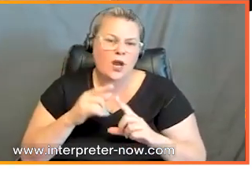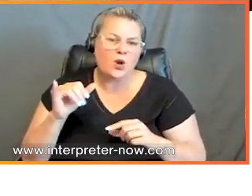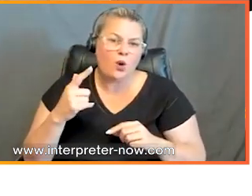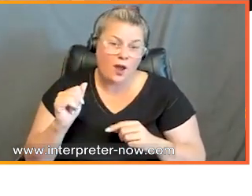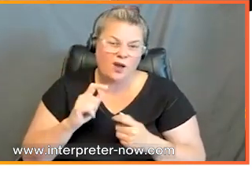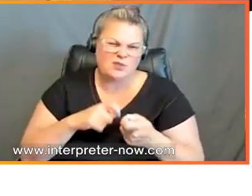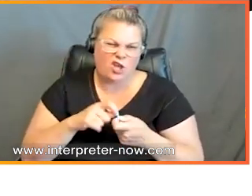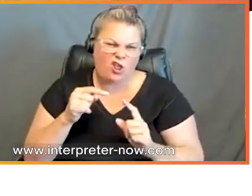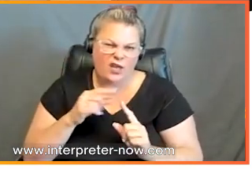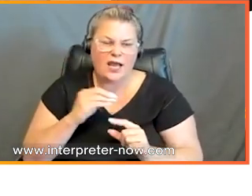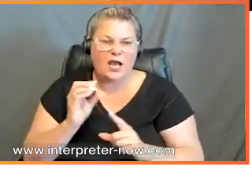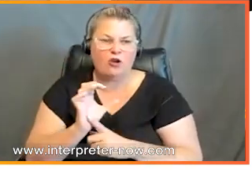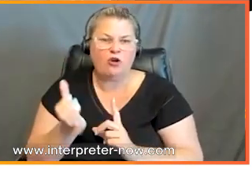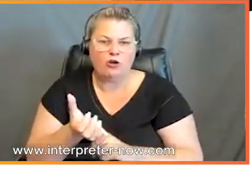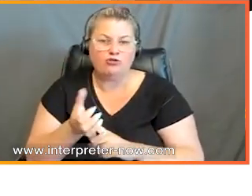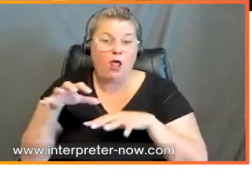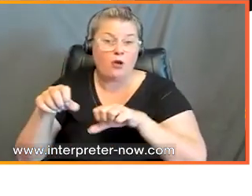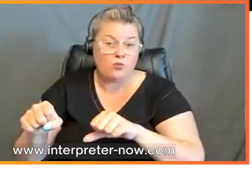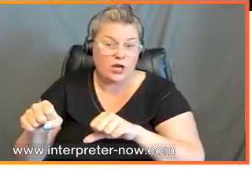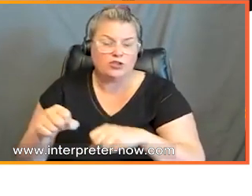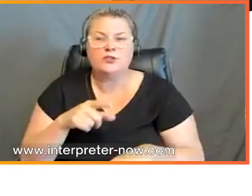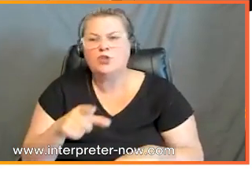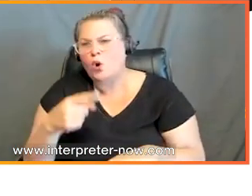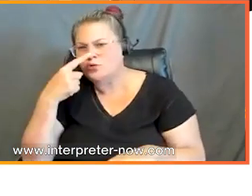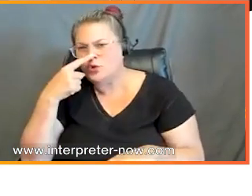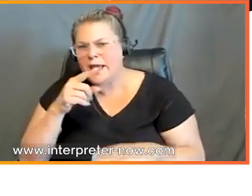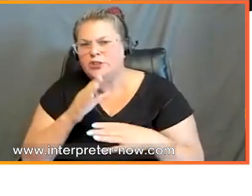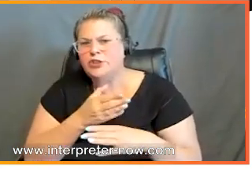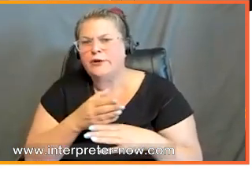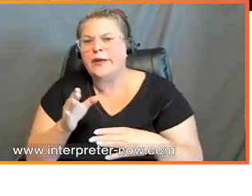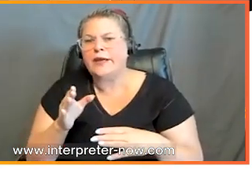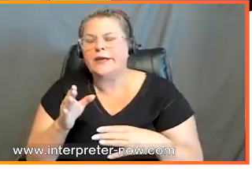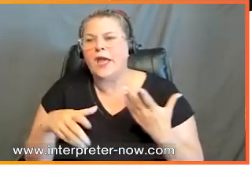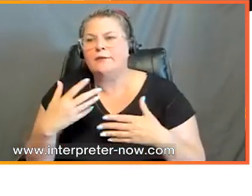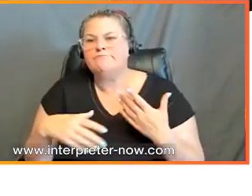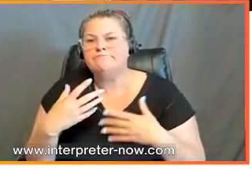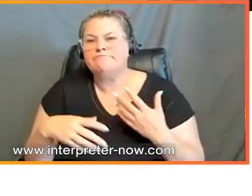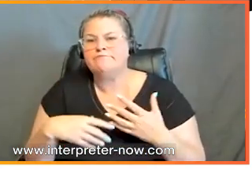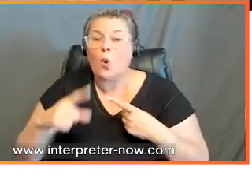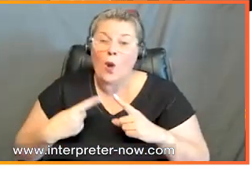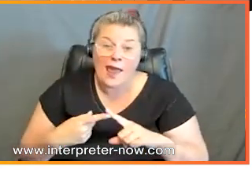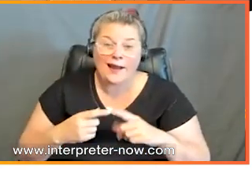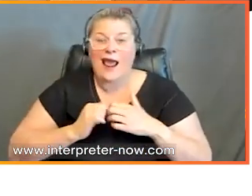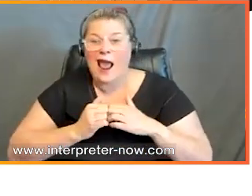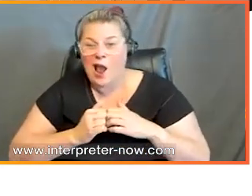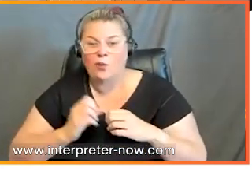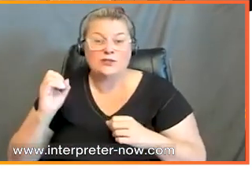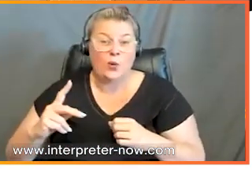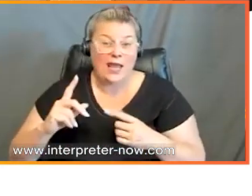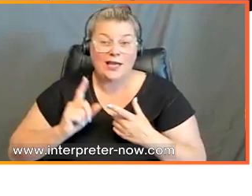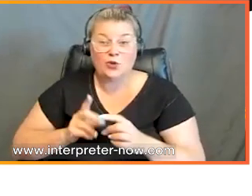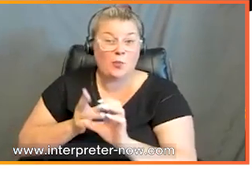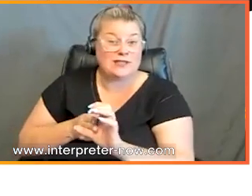appropriation. So can you just share when and how is it okay to participate in these practices if you are not a part of that